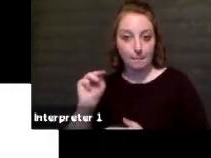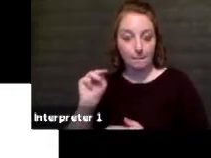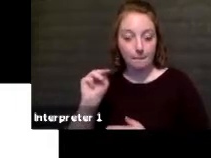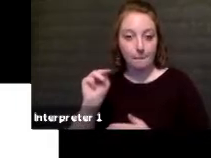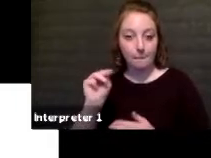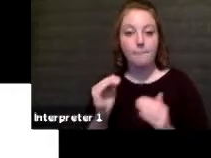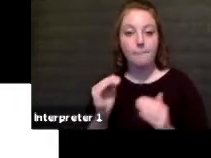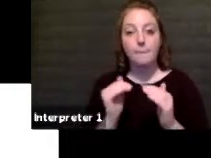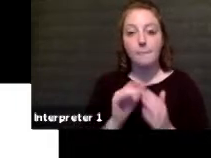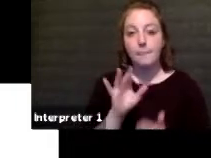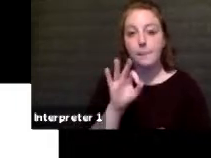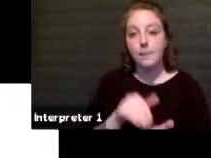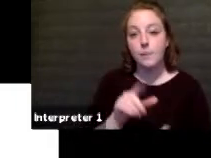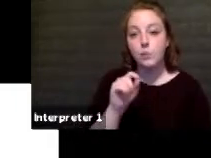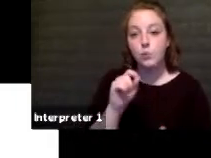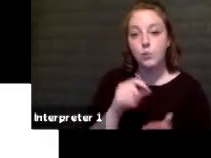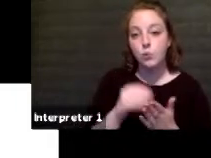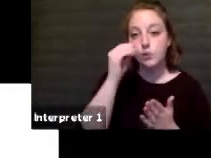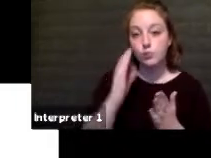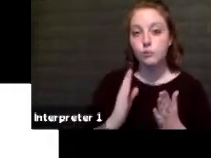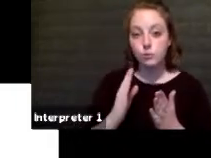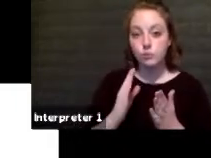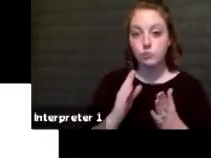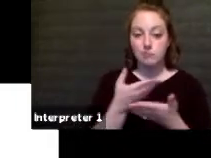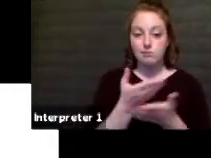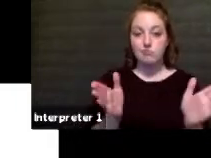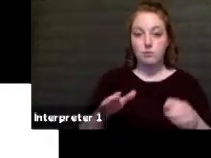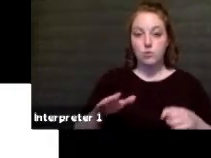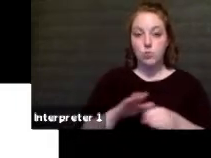,020 students within the districts.